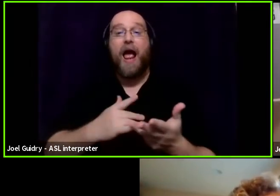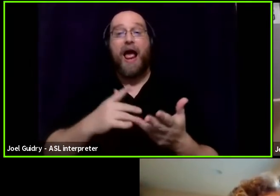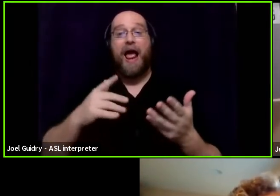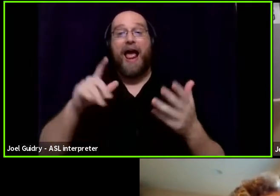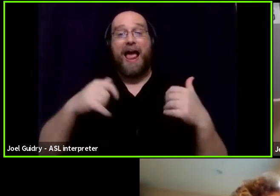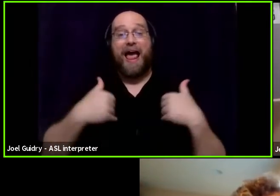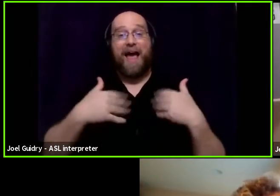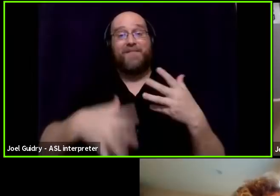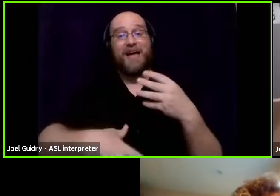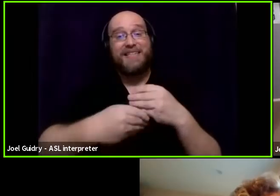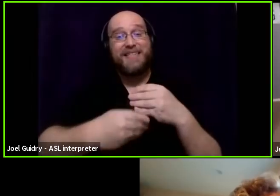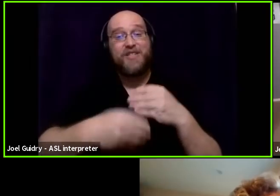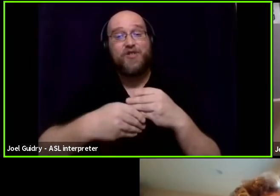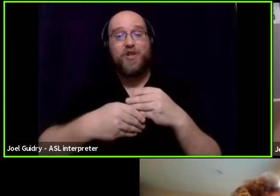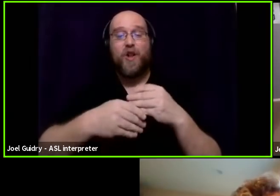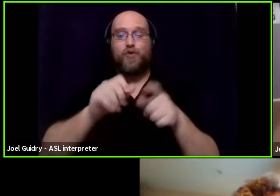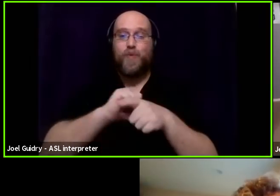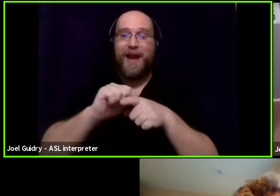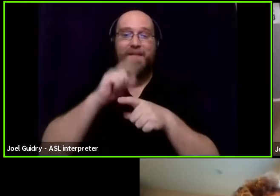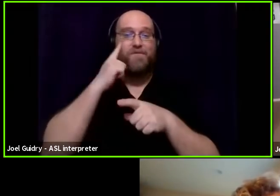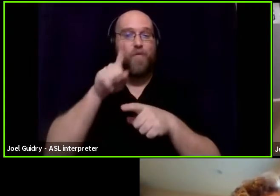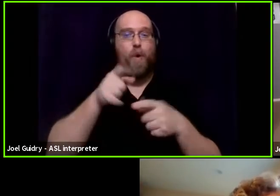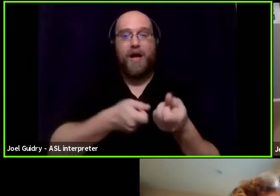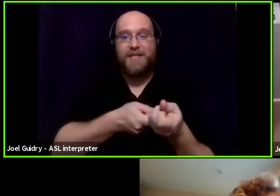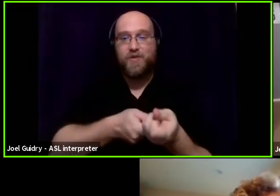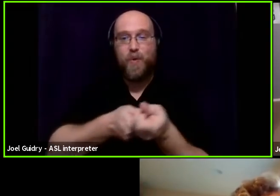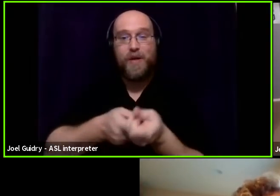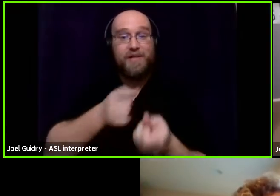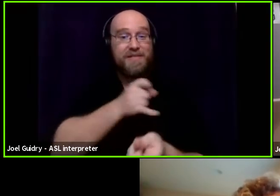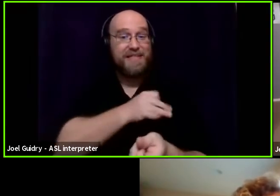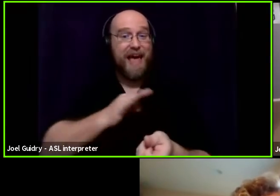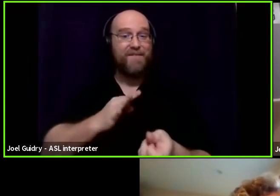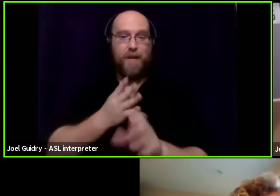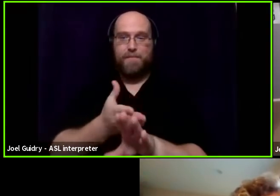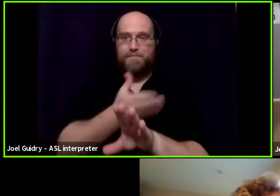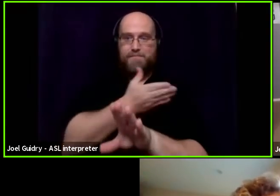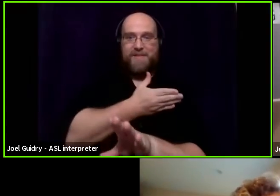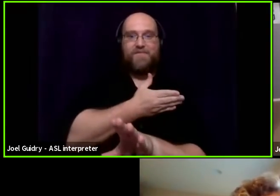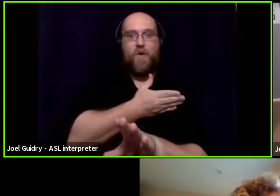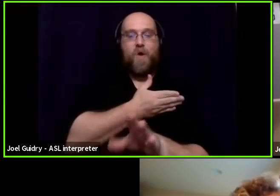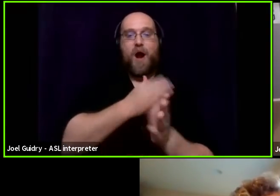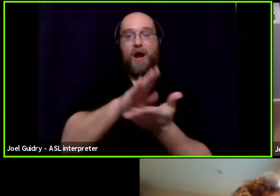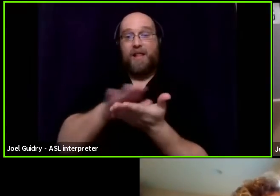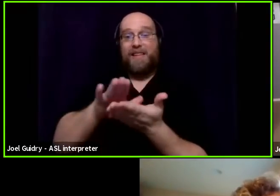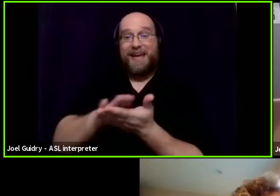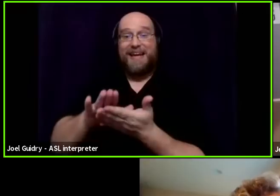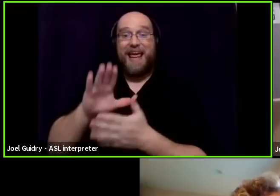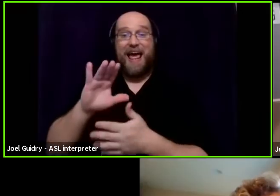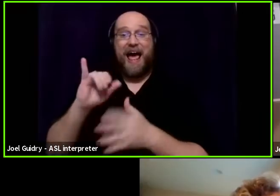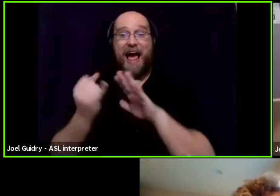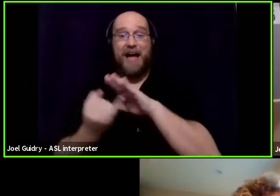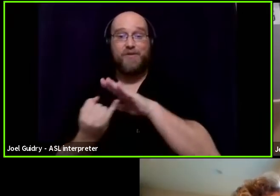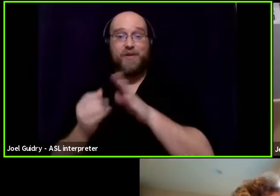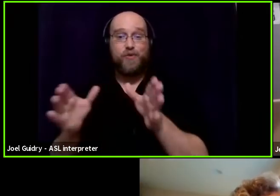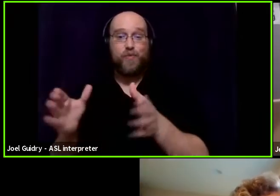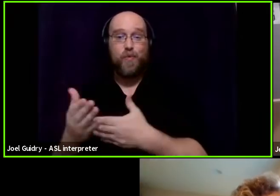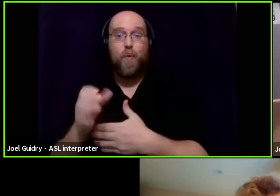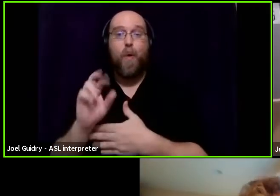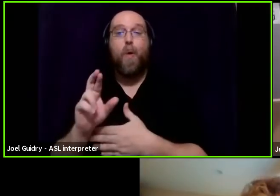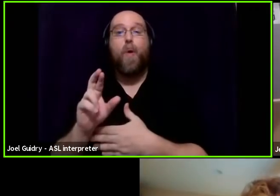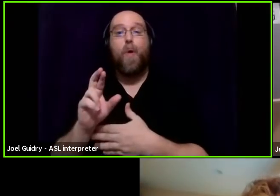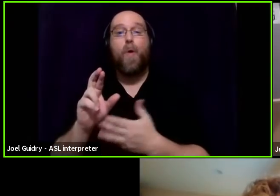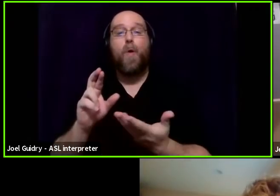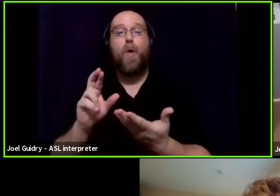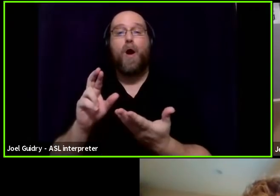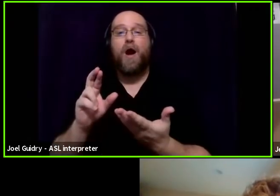given prior to being asked to clean an isolation room and or mitigate after someone has been